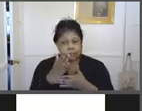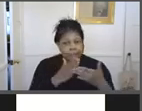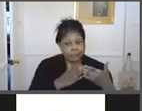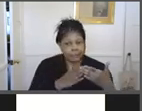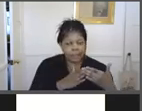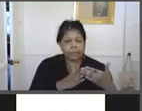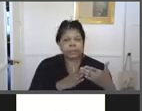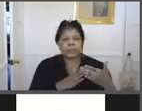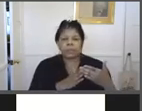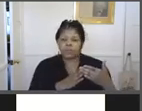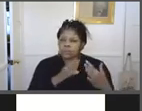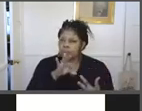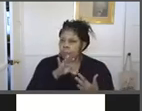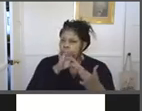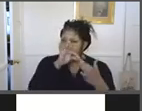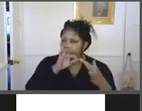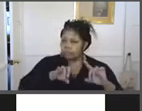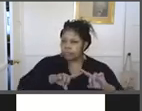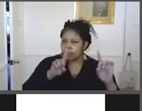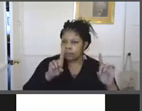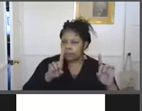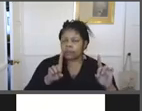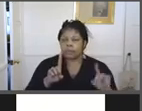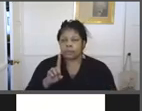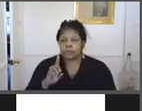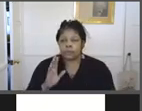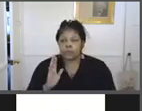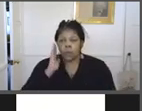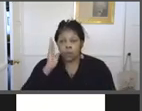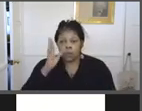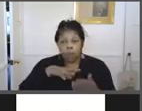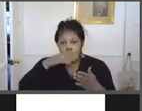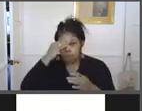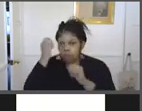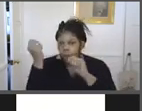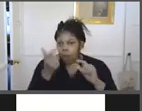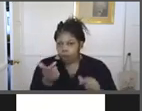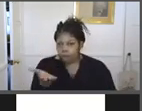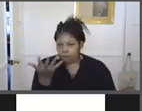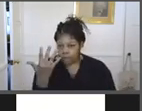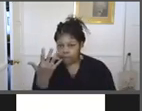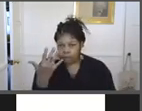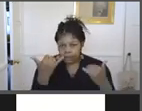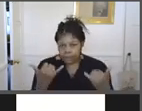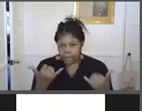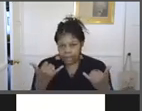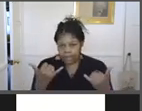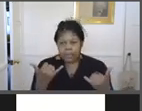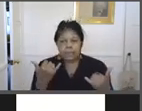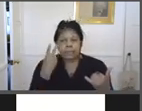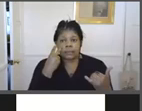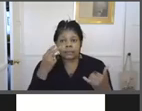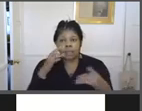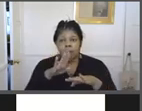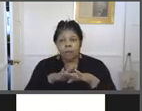wild and pretty unique. We're going to go over all of them today. Over to the left here,